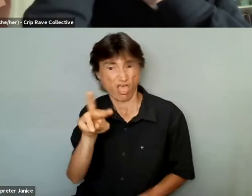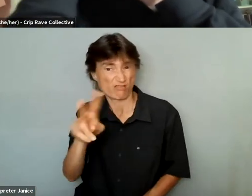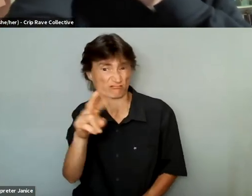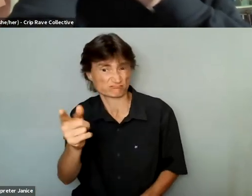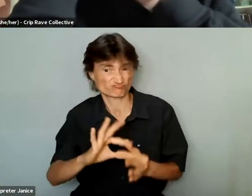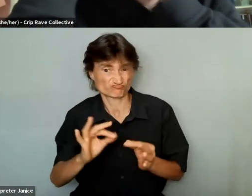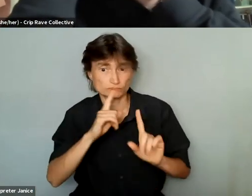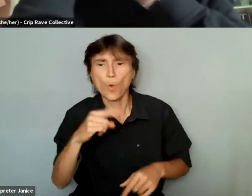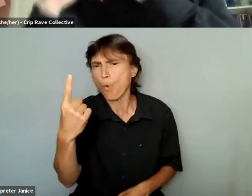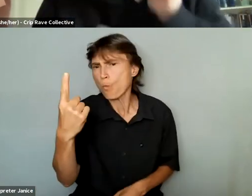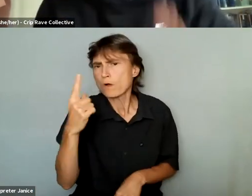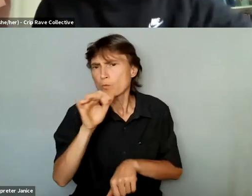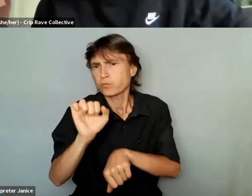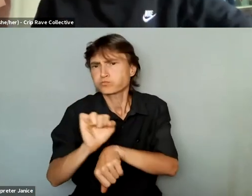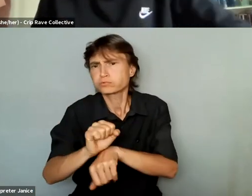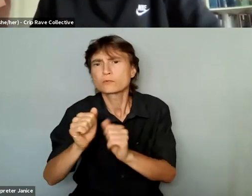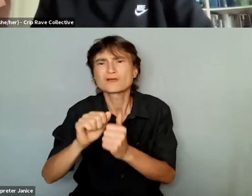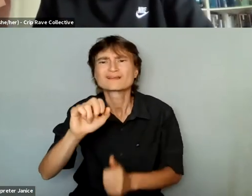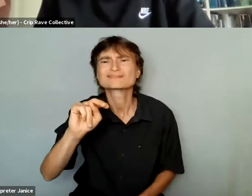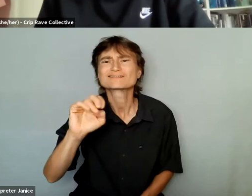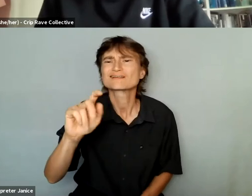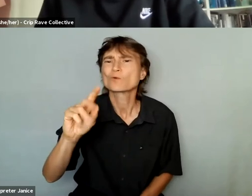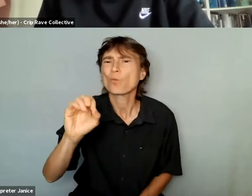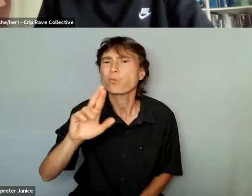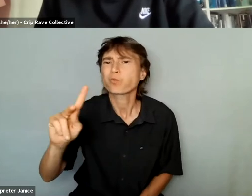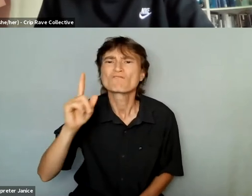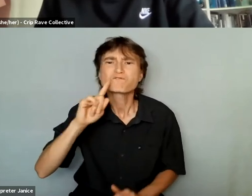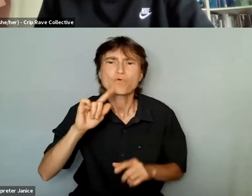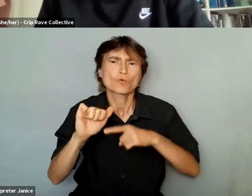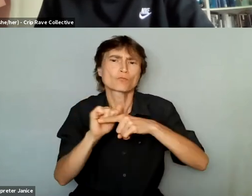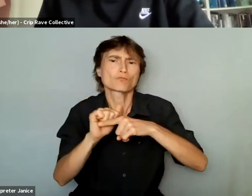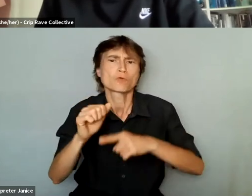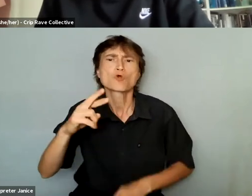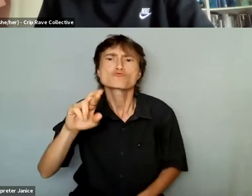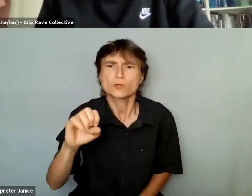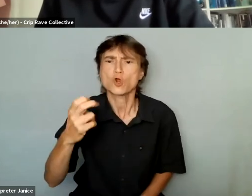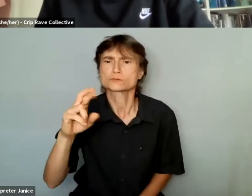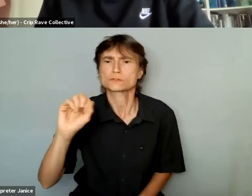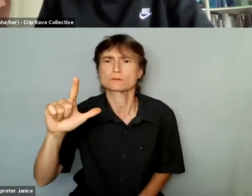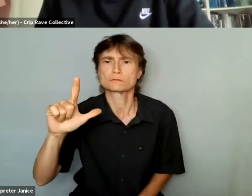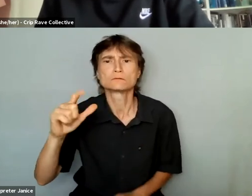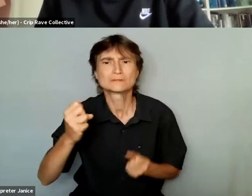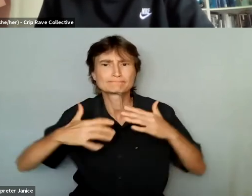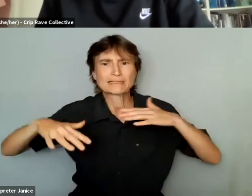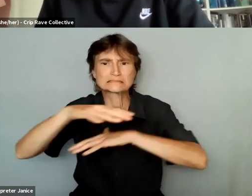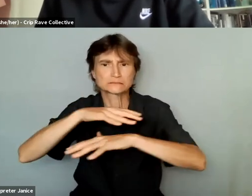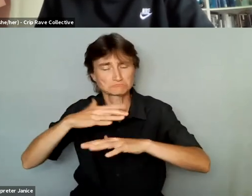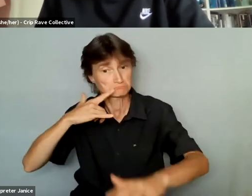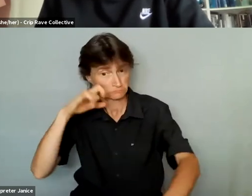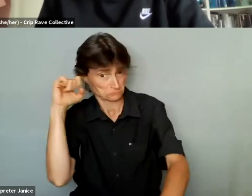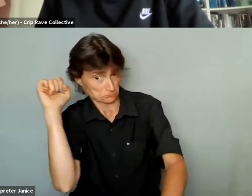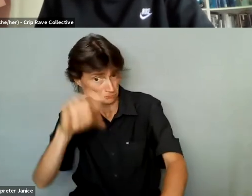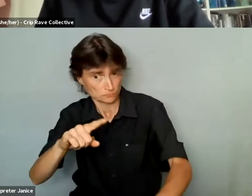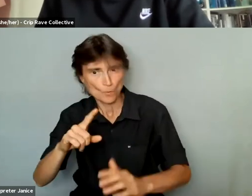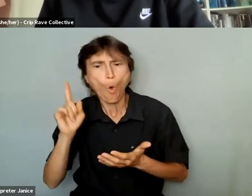who works for a network of rehearsal spaces. So the question is, what do we think the biggest barrier is to making people